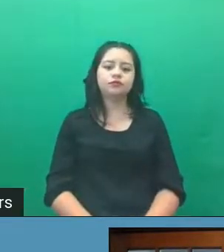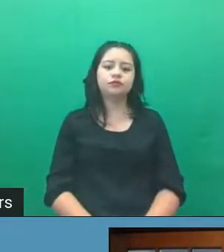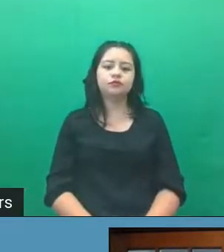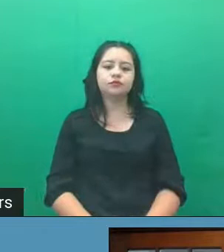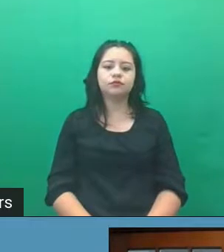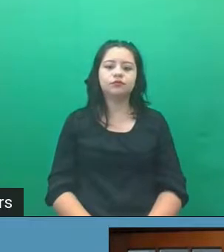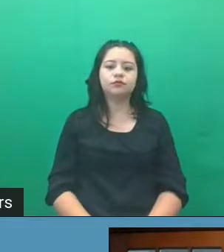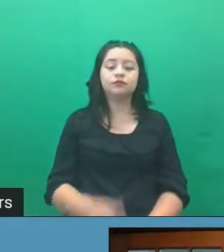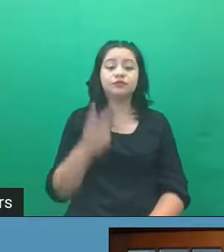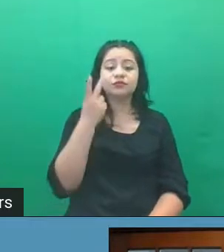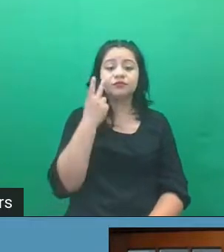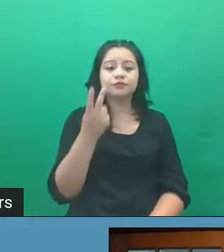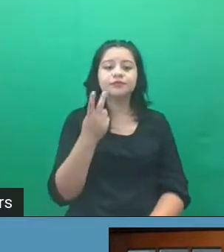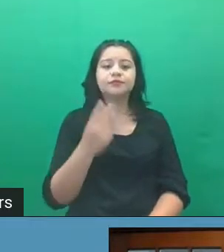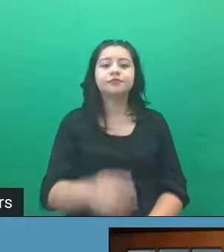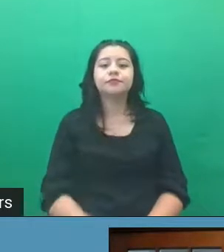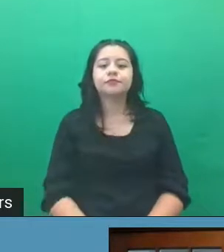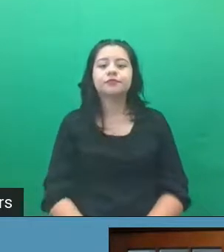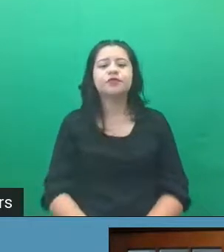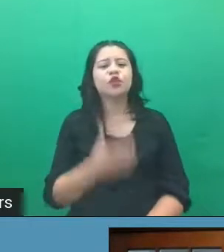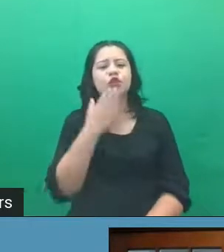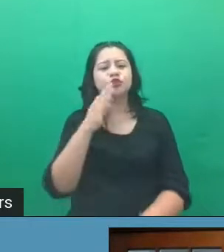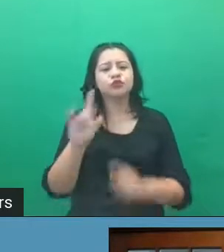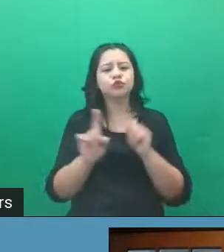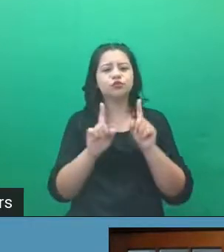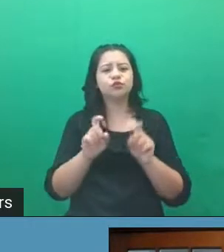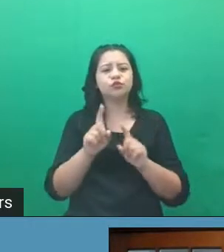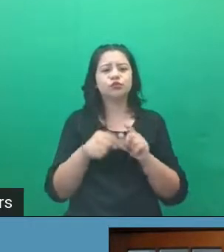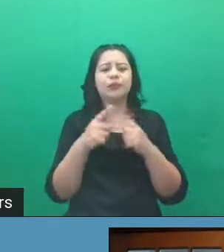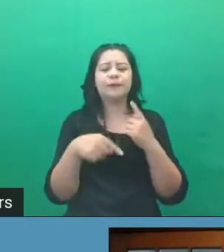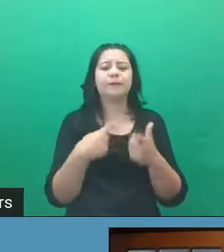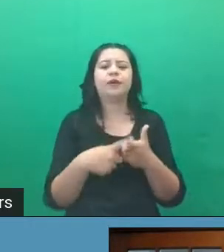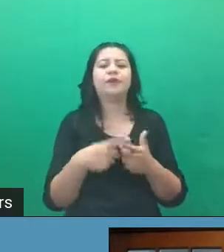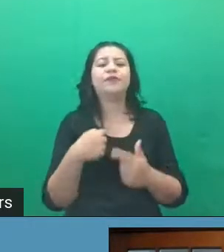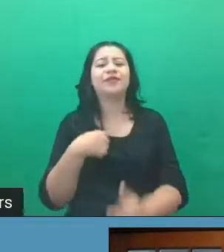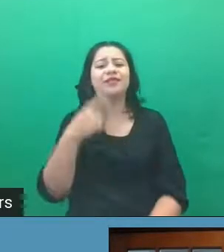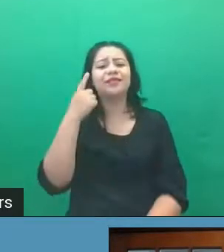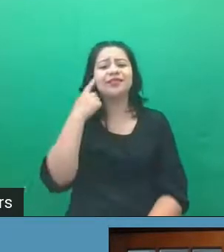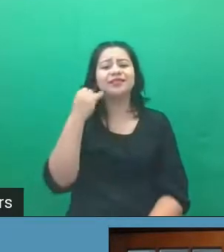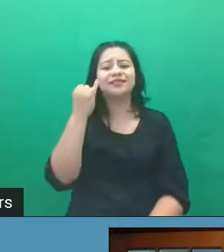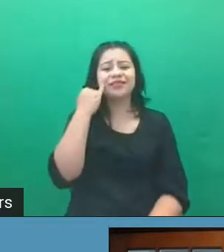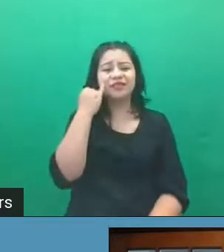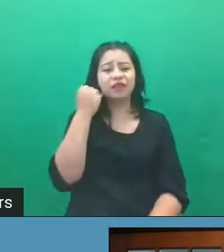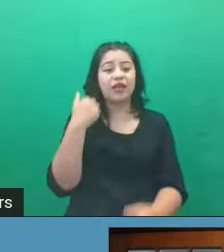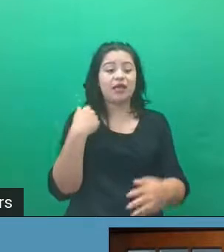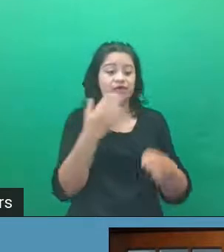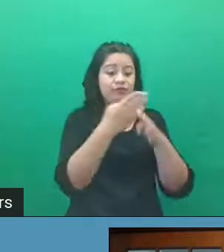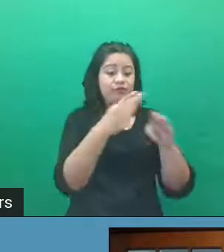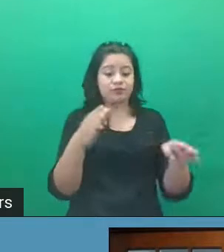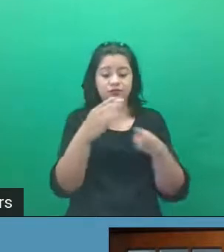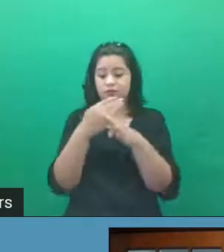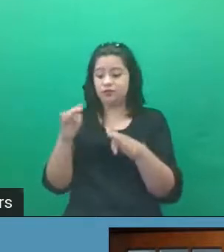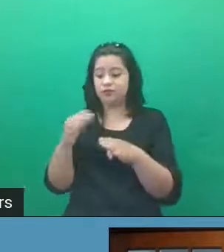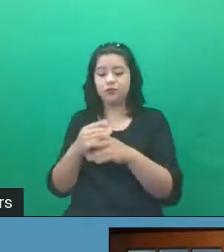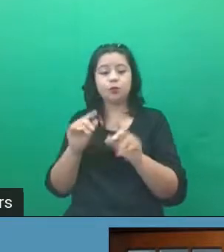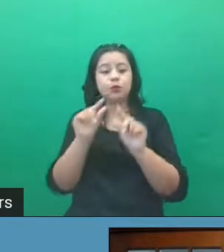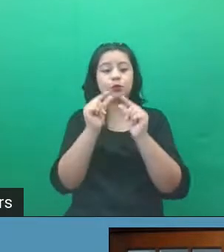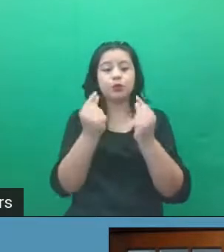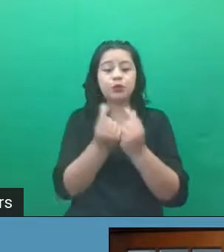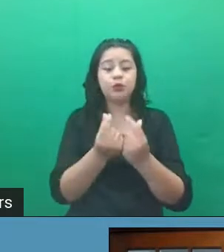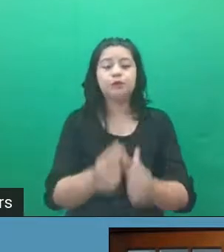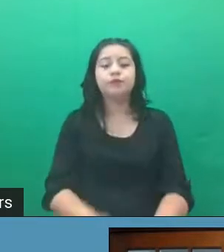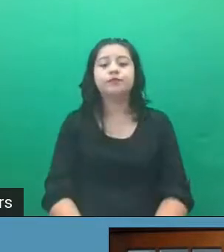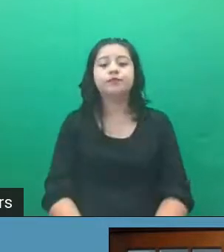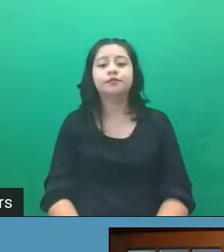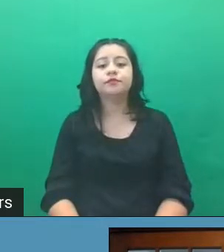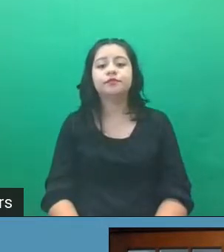Let's see, and then there were some interesting questions about, and I think if you're going to be going into breakouts, the resources that I shared around breakouts, I